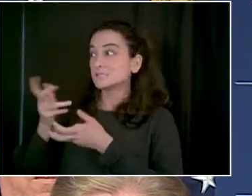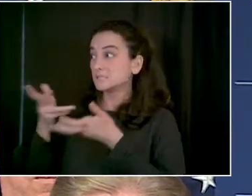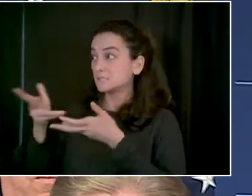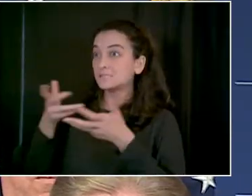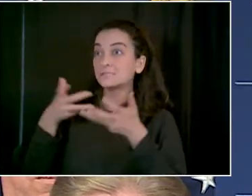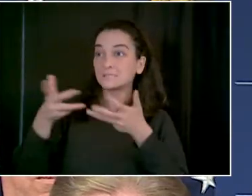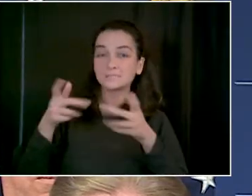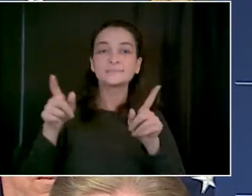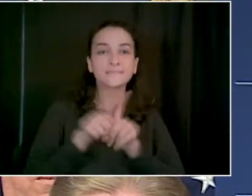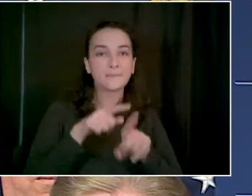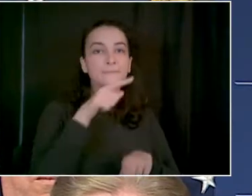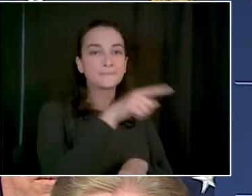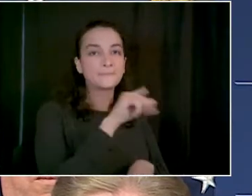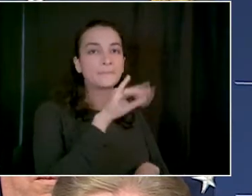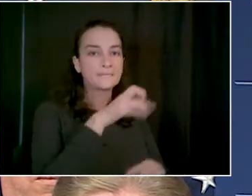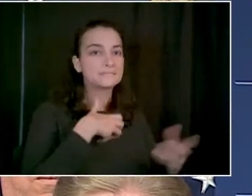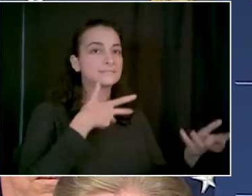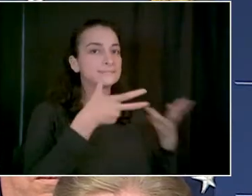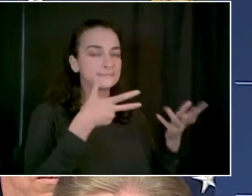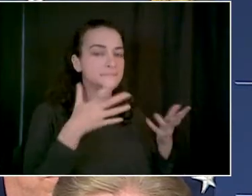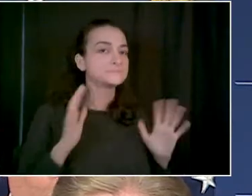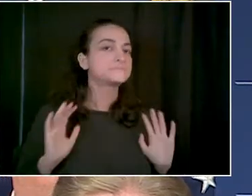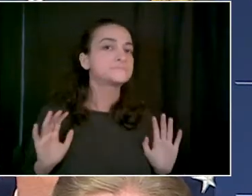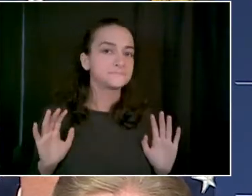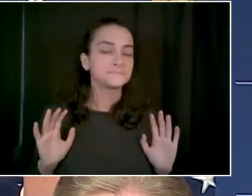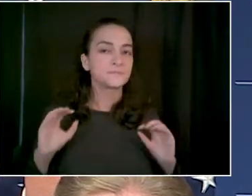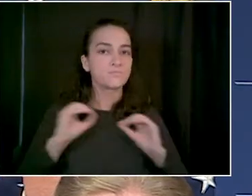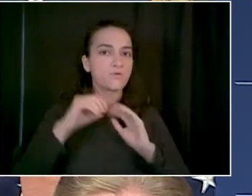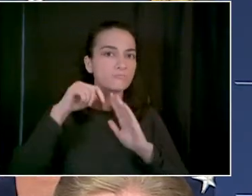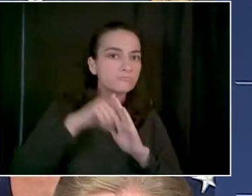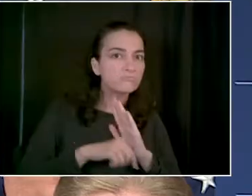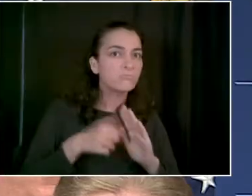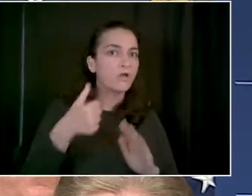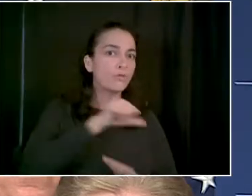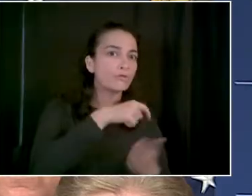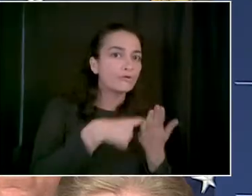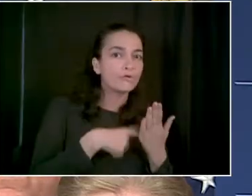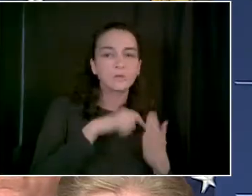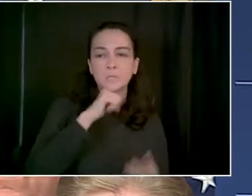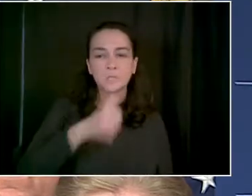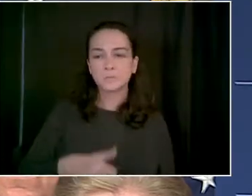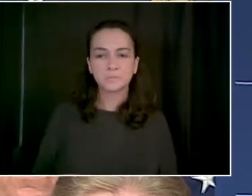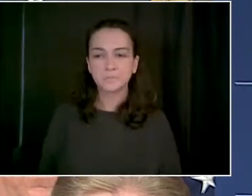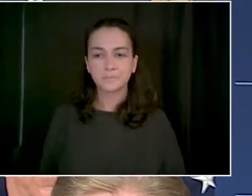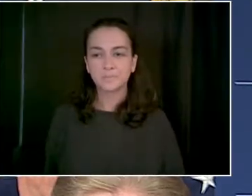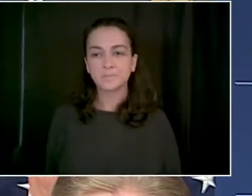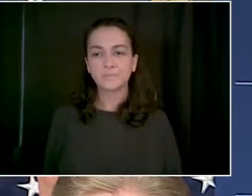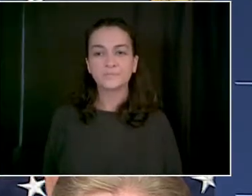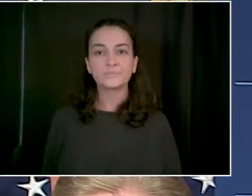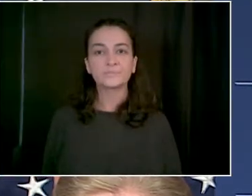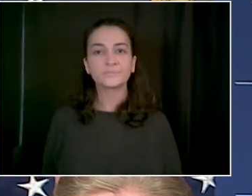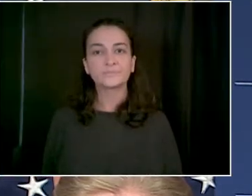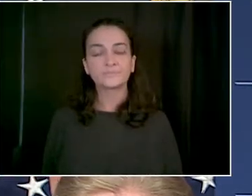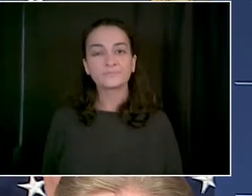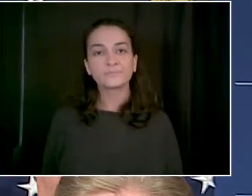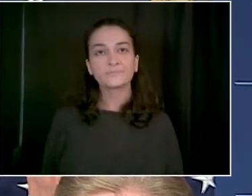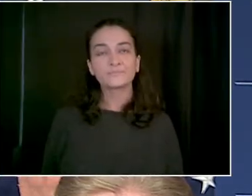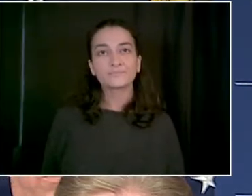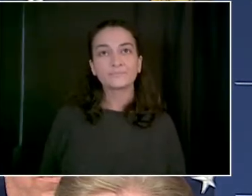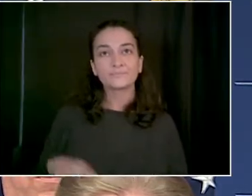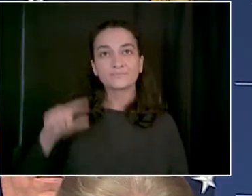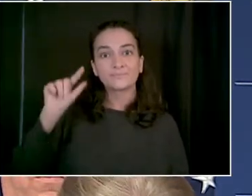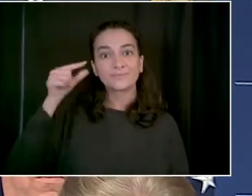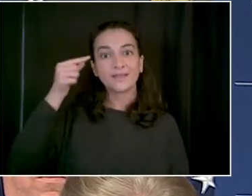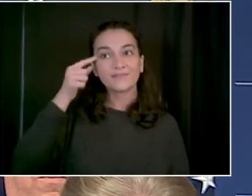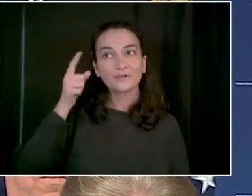take ICE and put them in this category of we should not be collaborating with them on criminal investigation, not in this